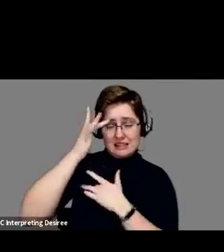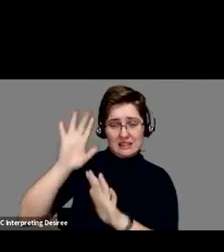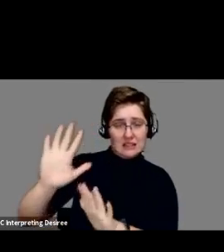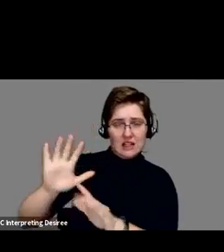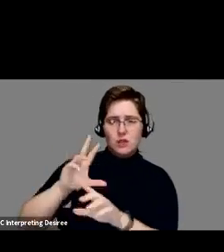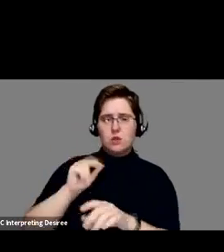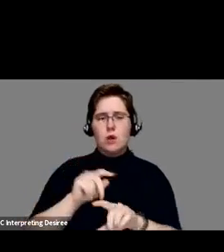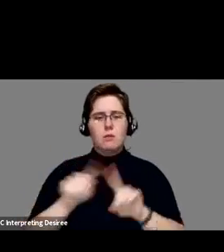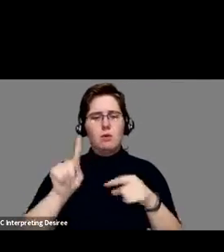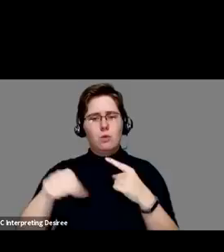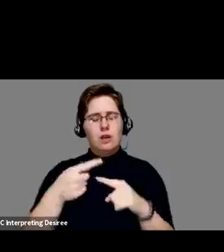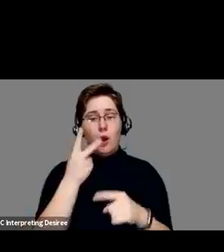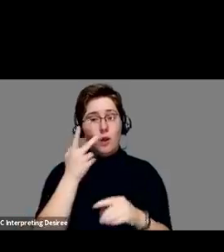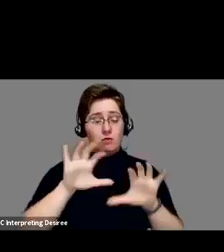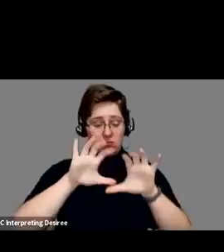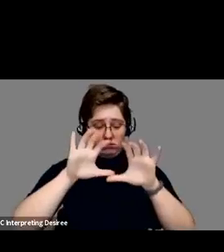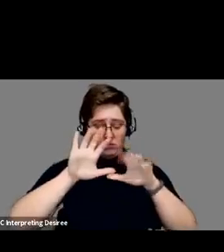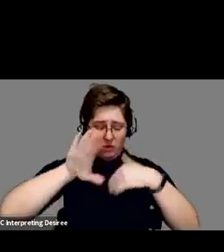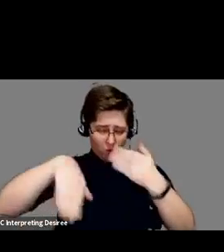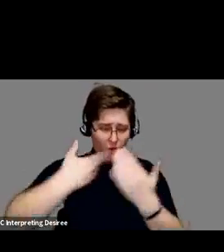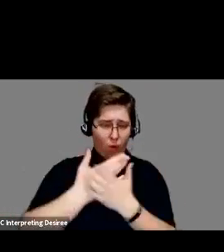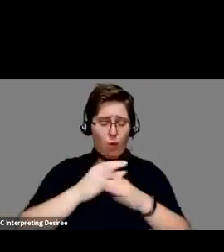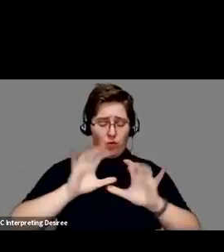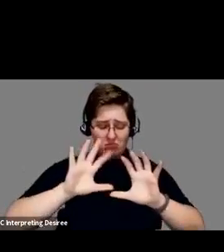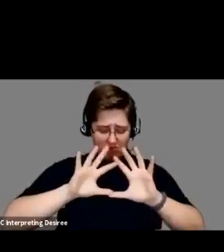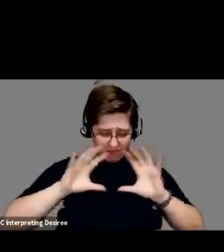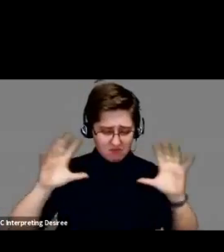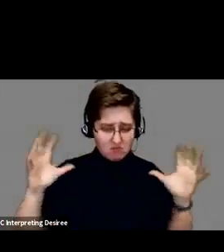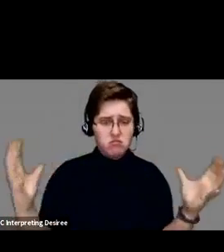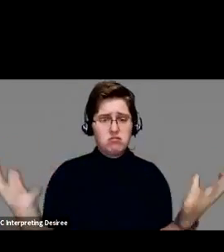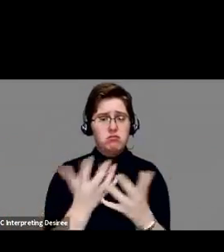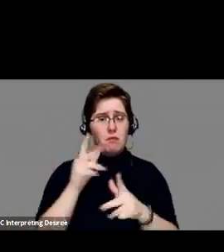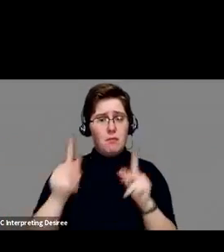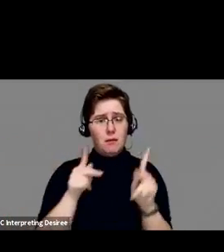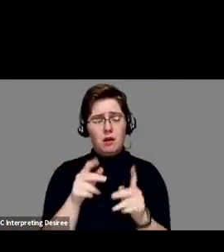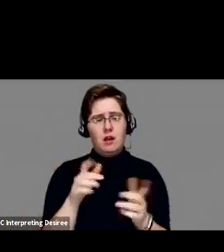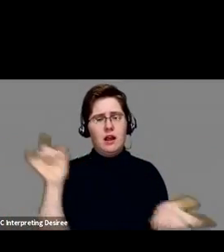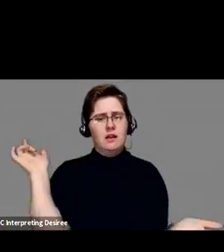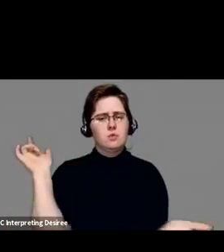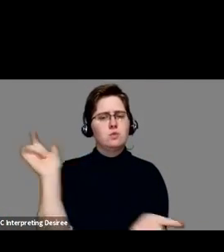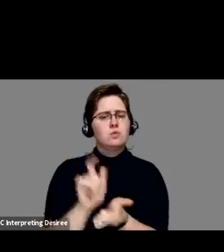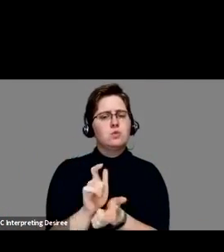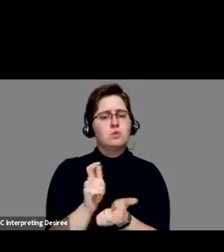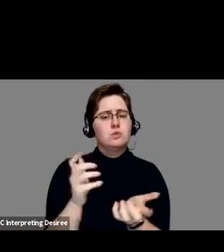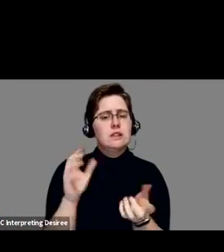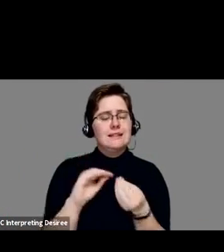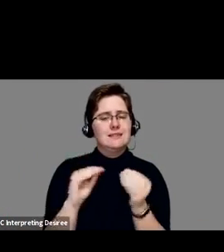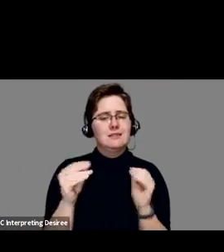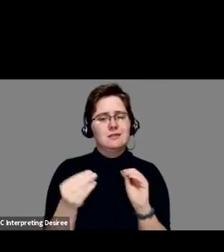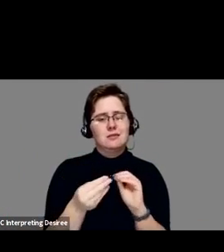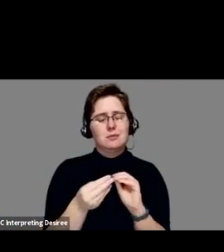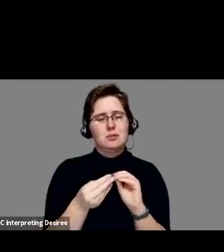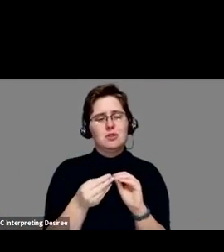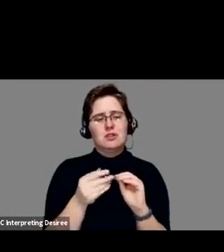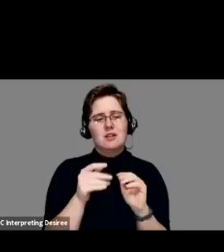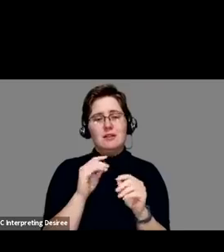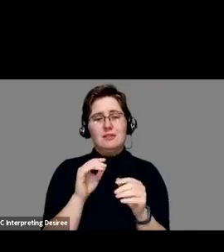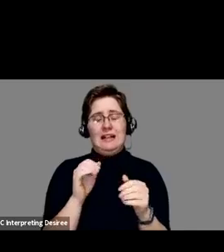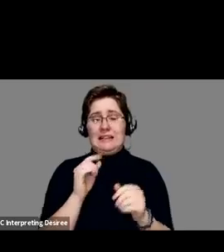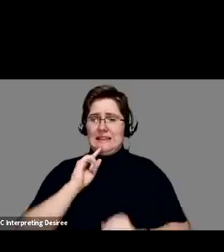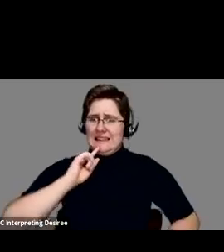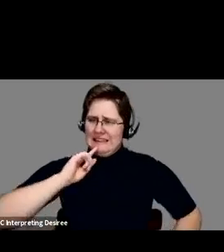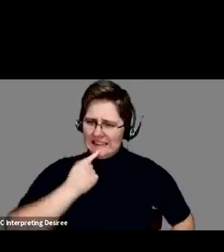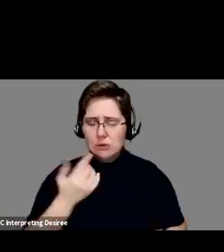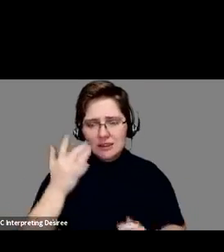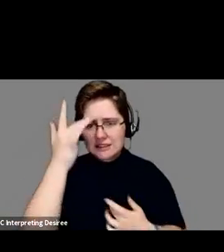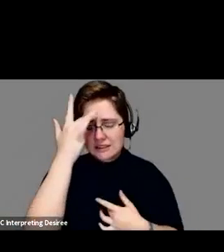look at a whole society, it reduces the number of severe